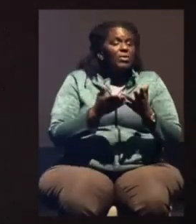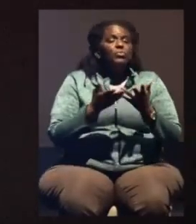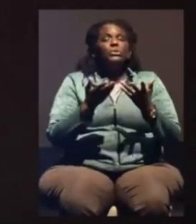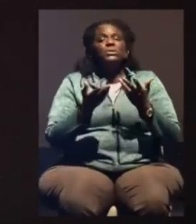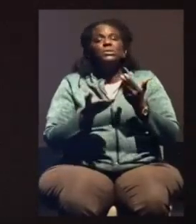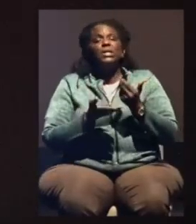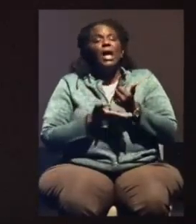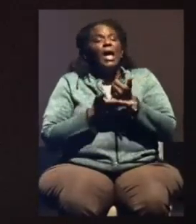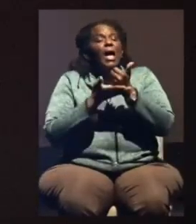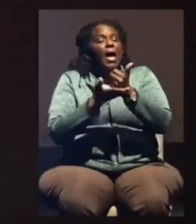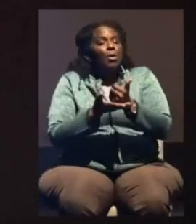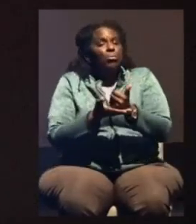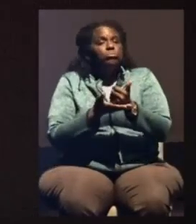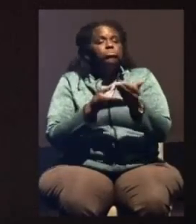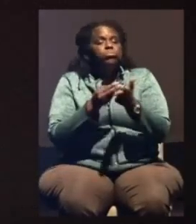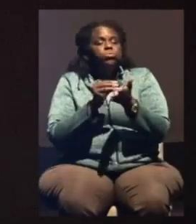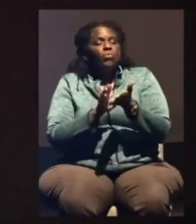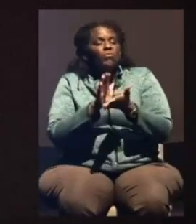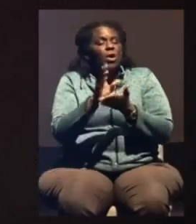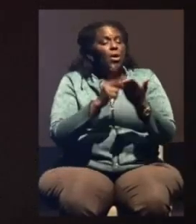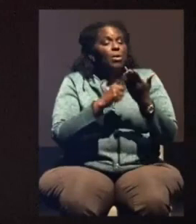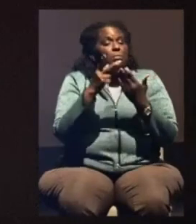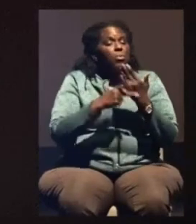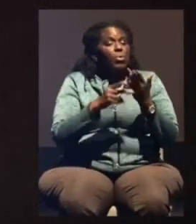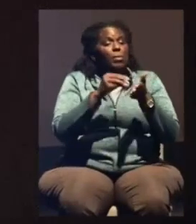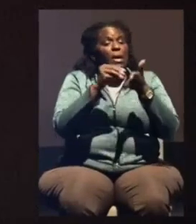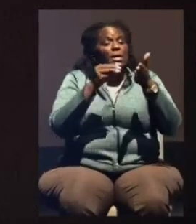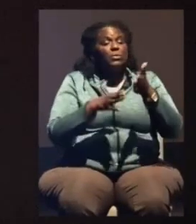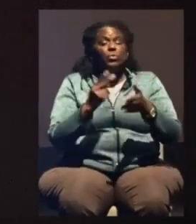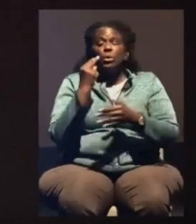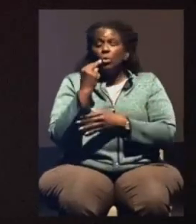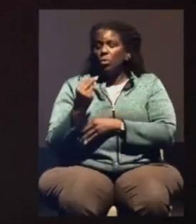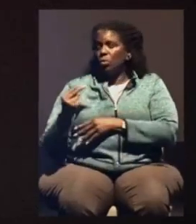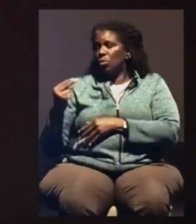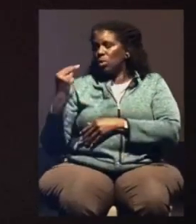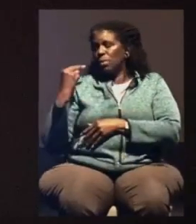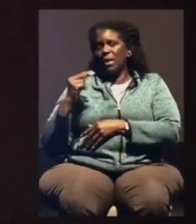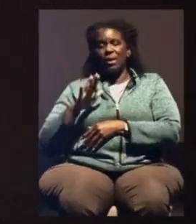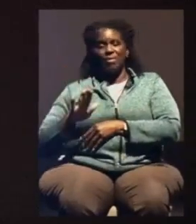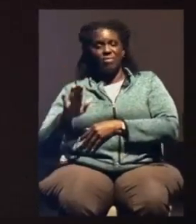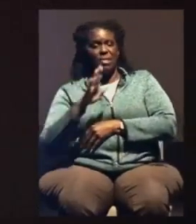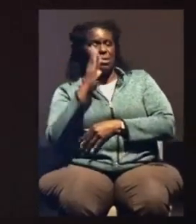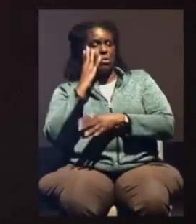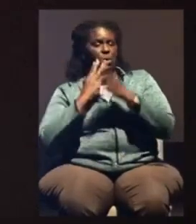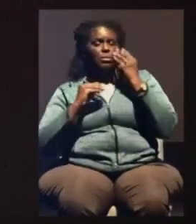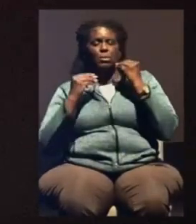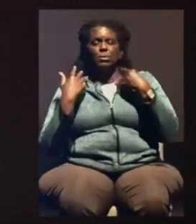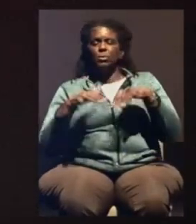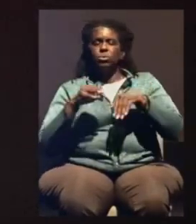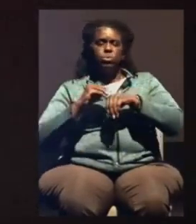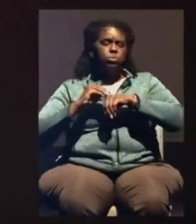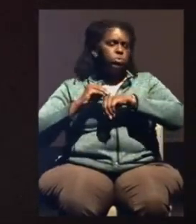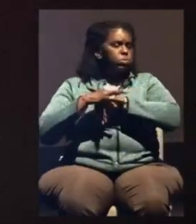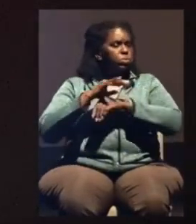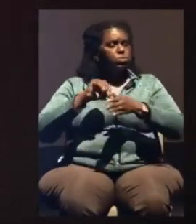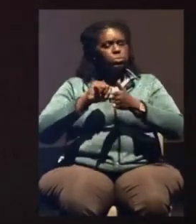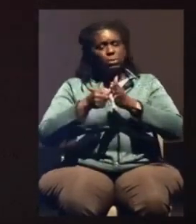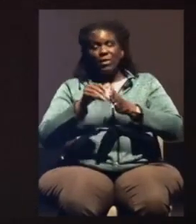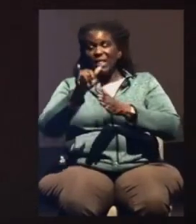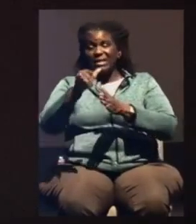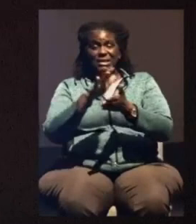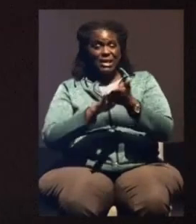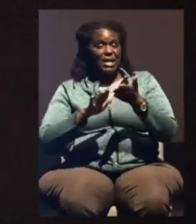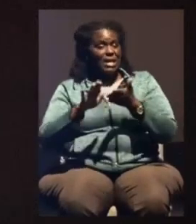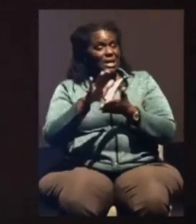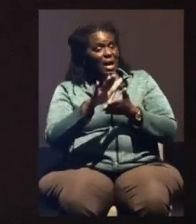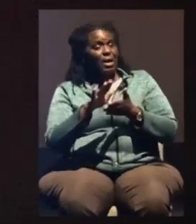program, and students look back fondly at their experience. It's a very high impact practice. They stay in college.